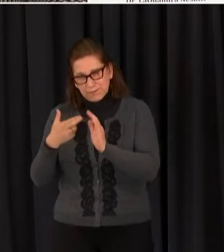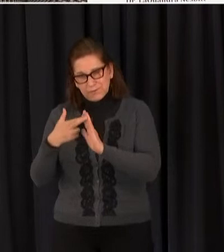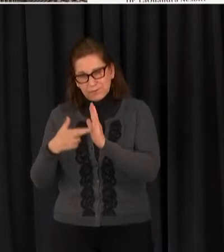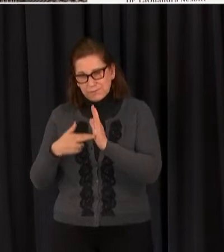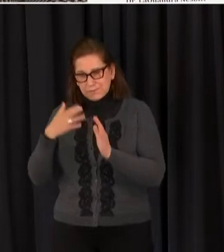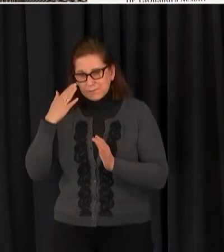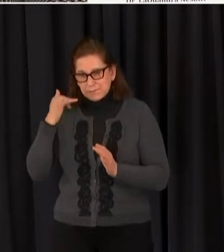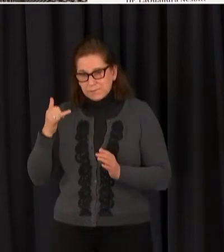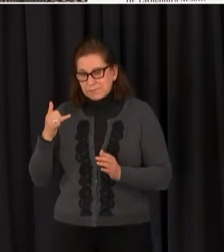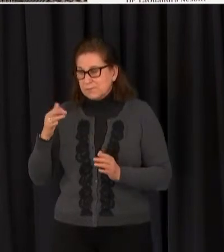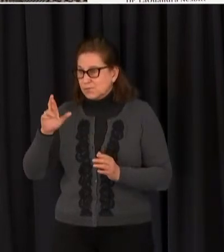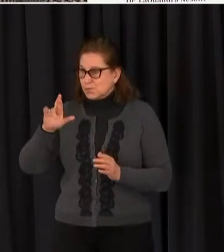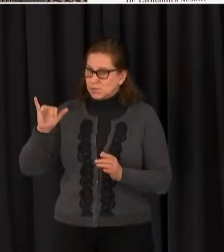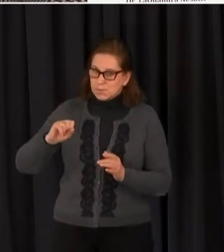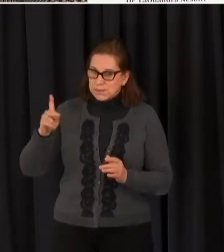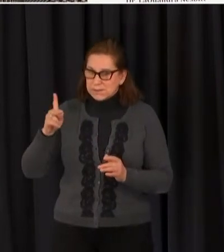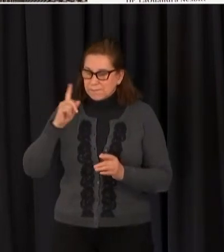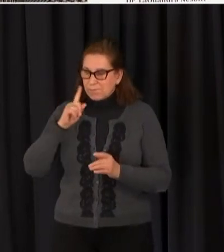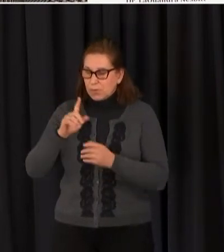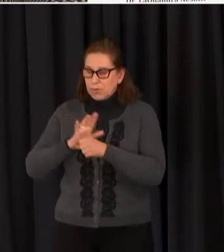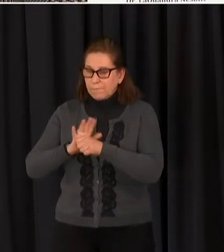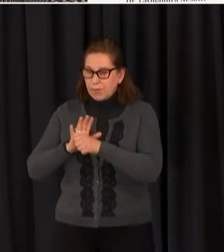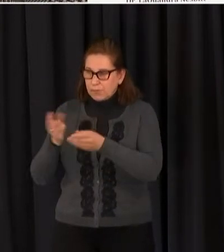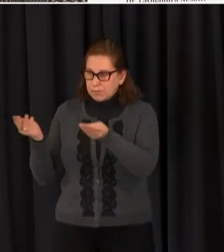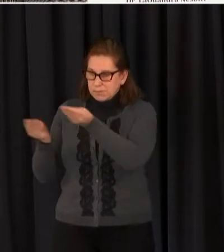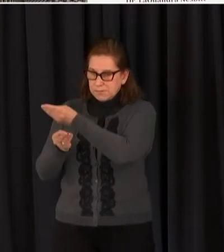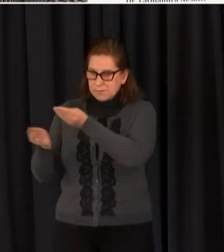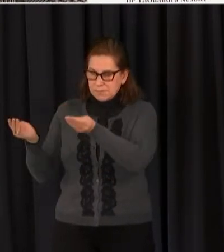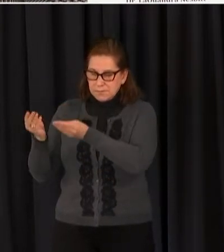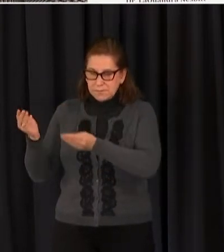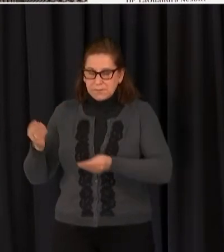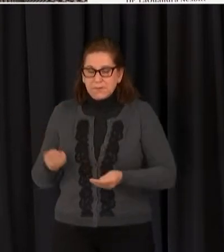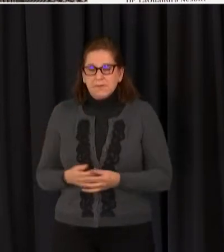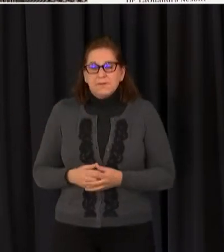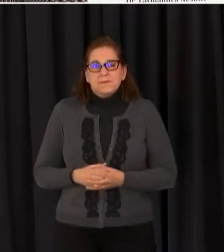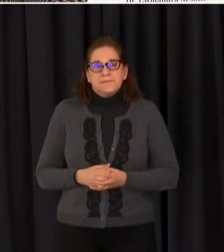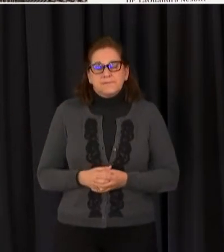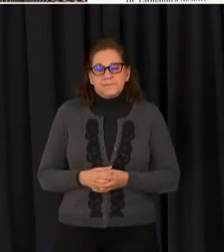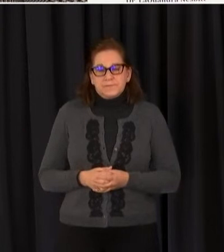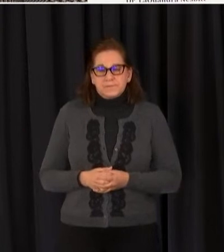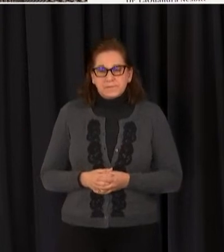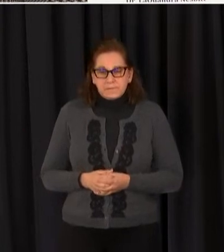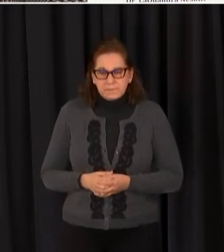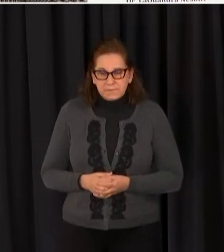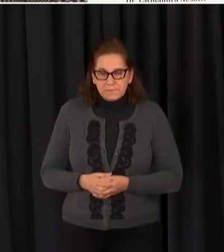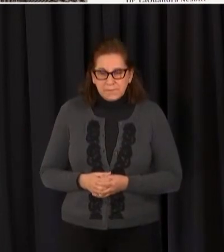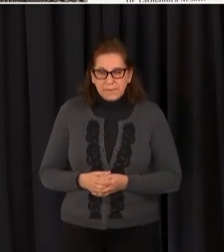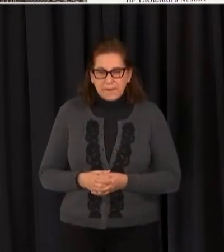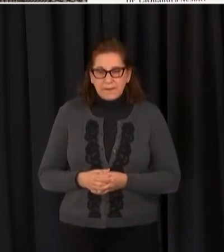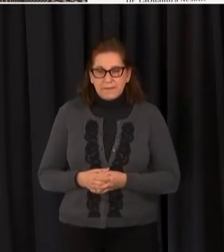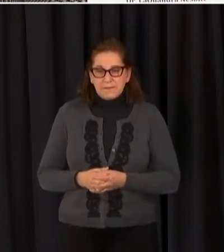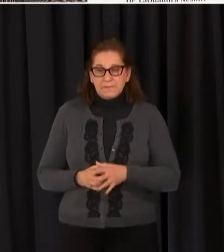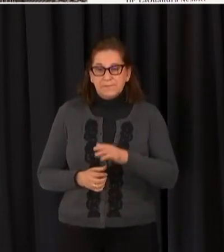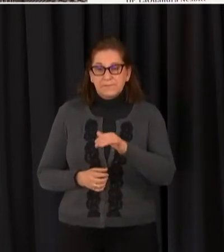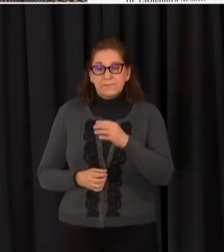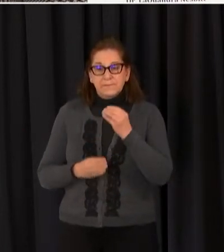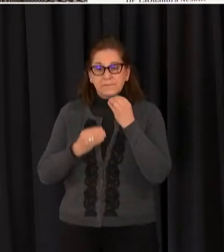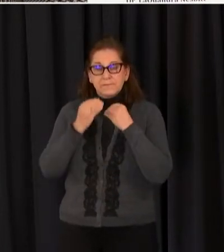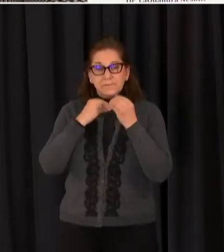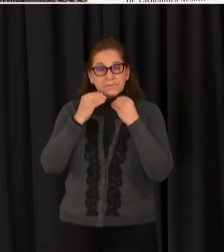We continue to recommend that meals be served in the classroom to prevent the mixing of students in large spaces such as